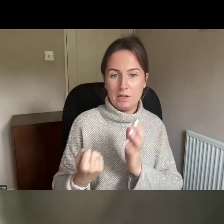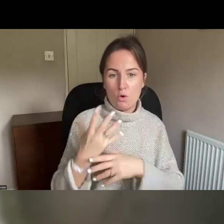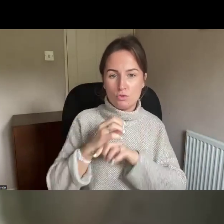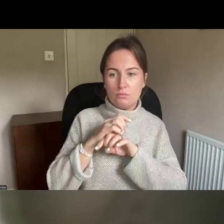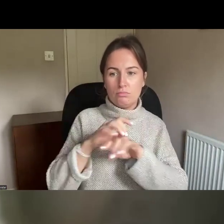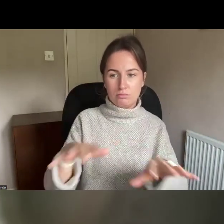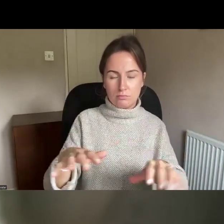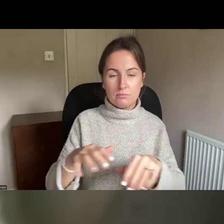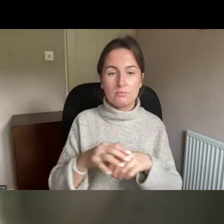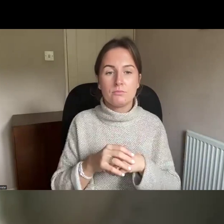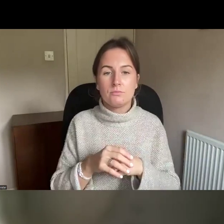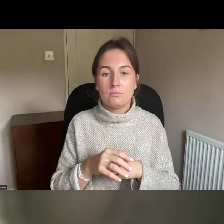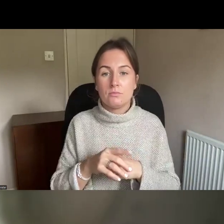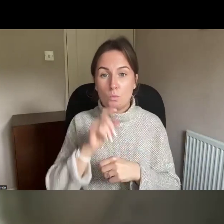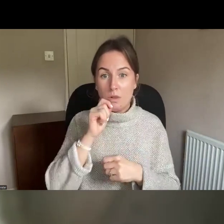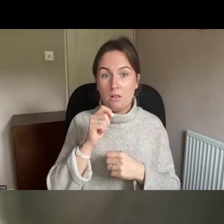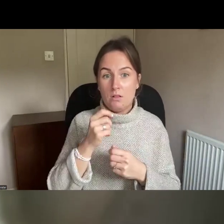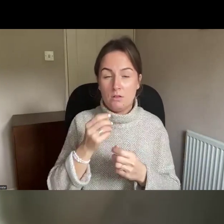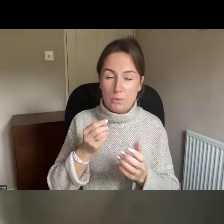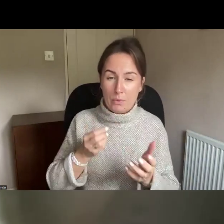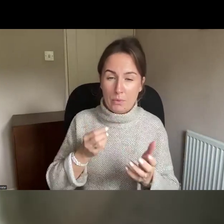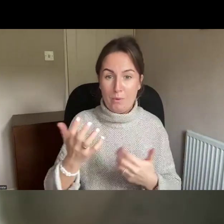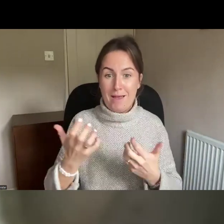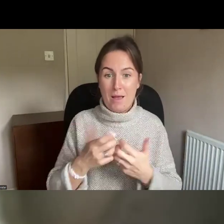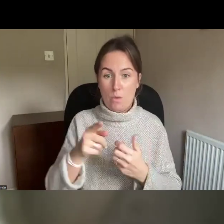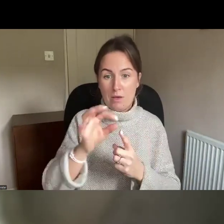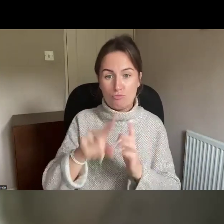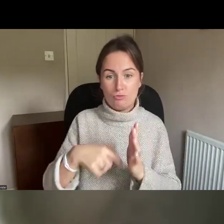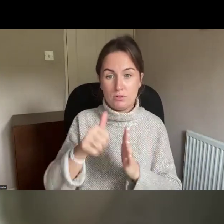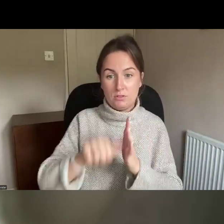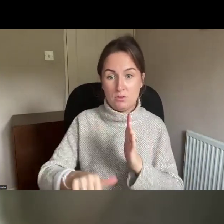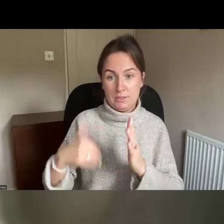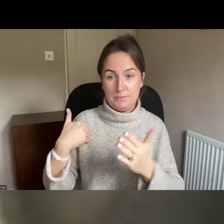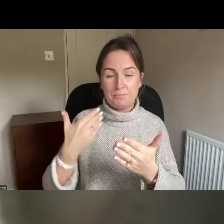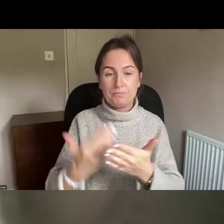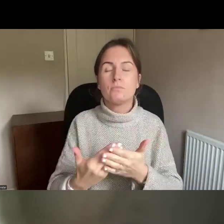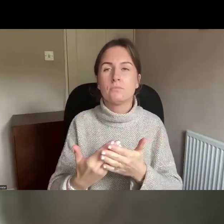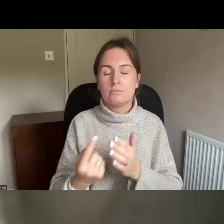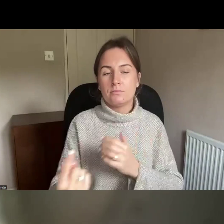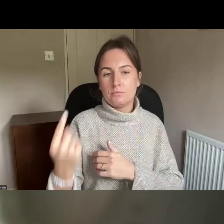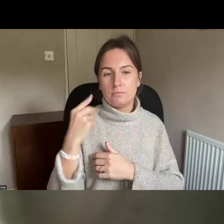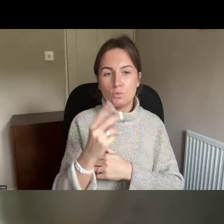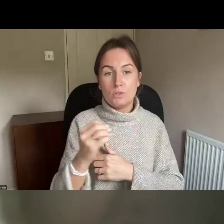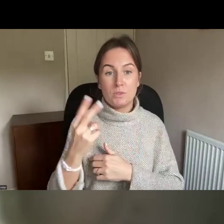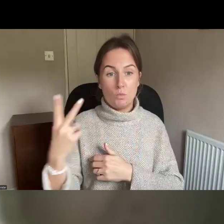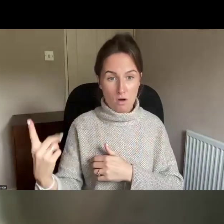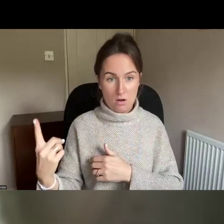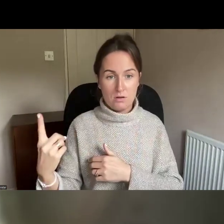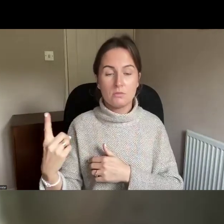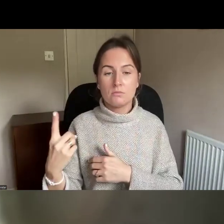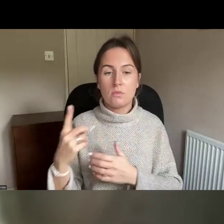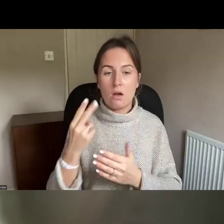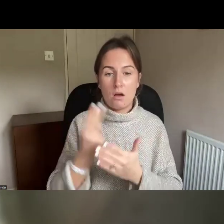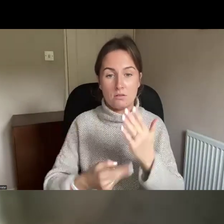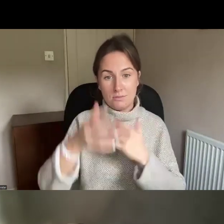that project came about. So in 2021, the Arts Council